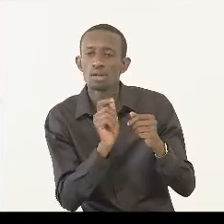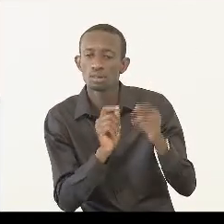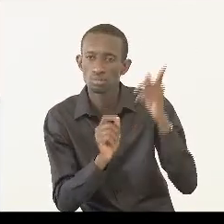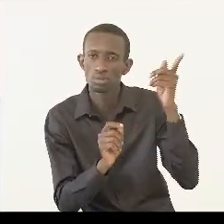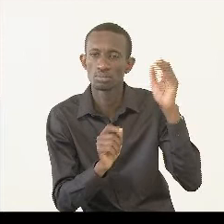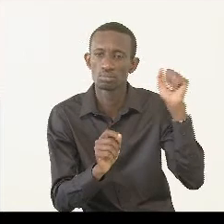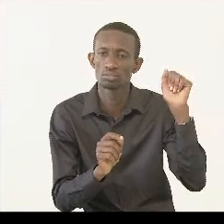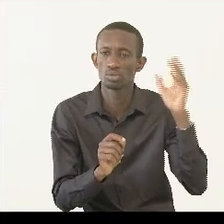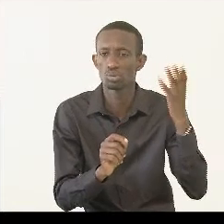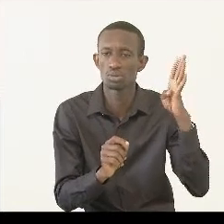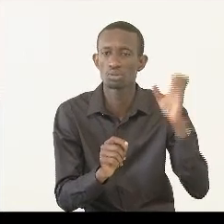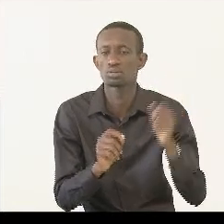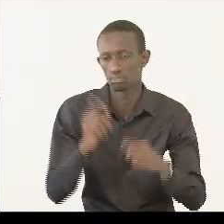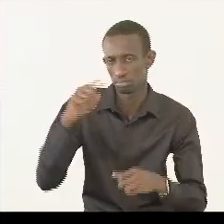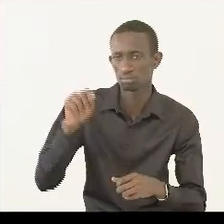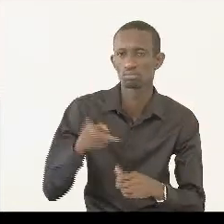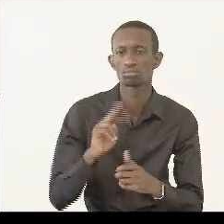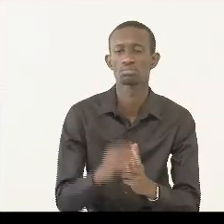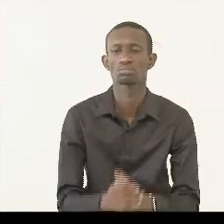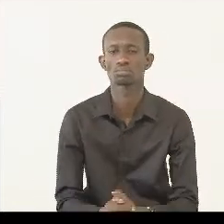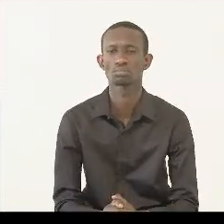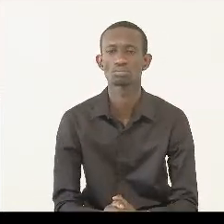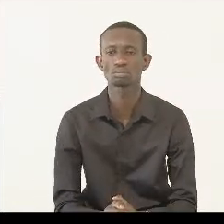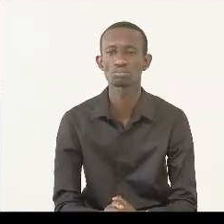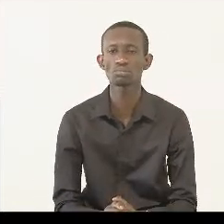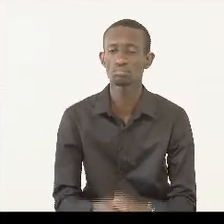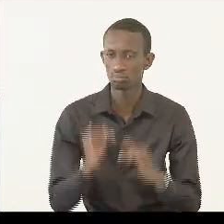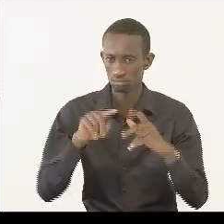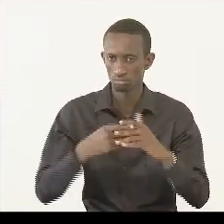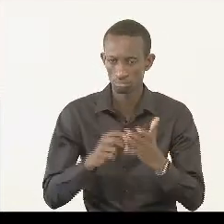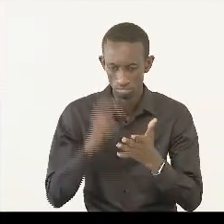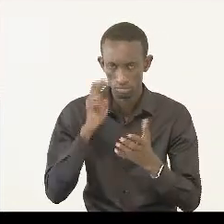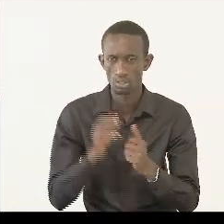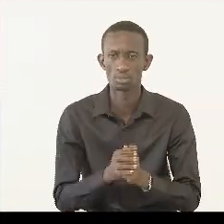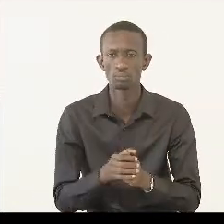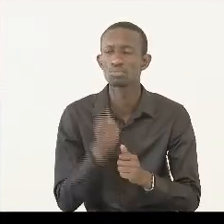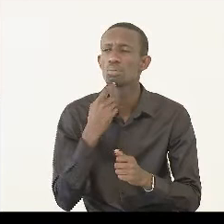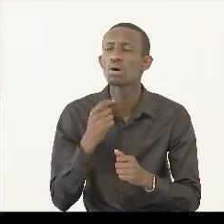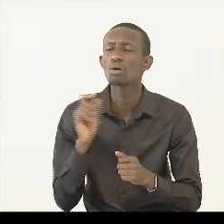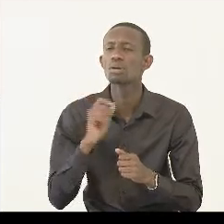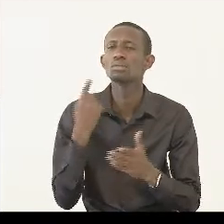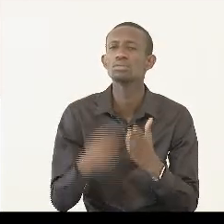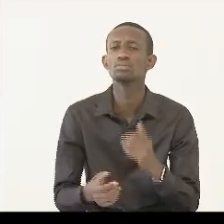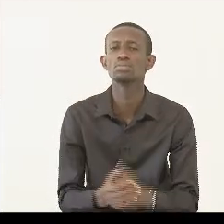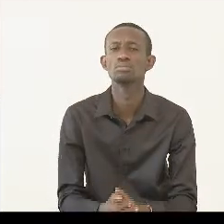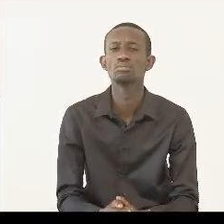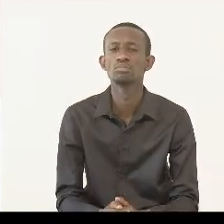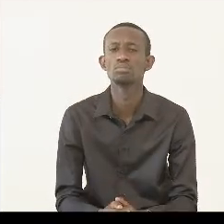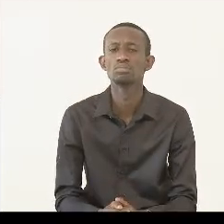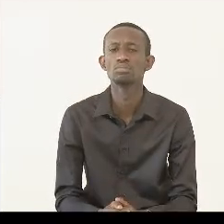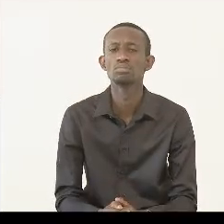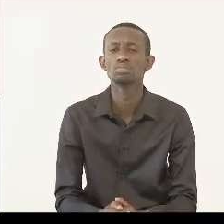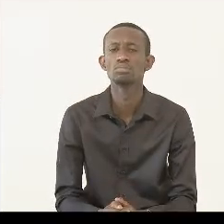I think you have. And now we check out what actually we would expect. Nitrogenous